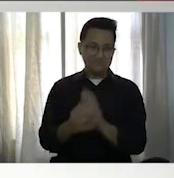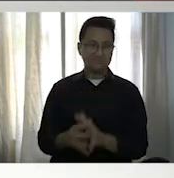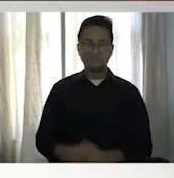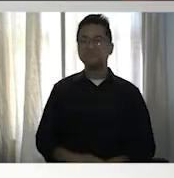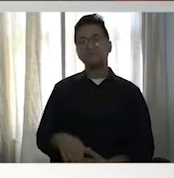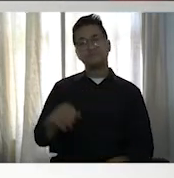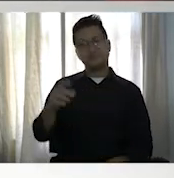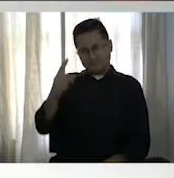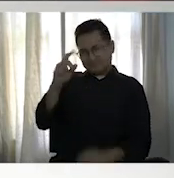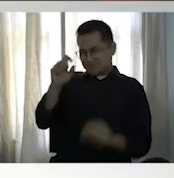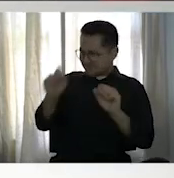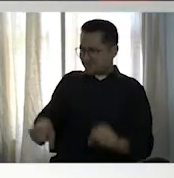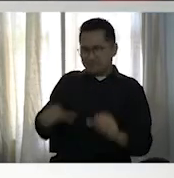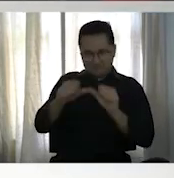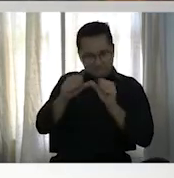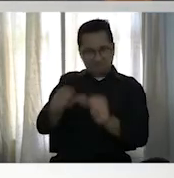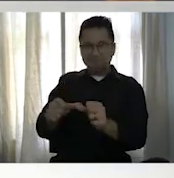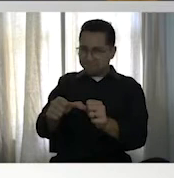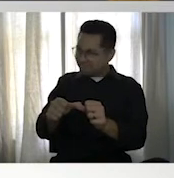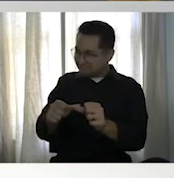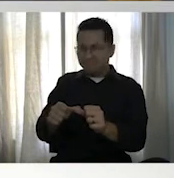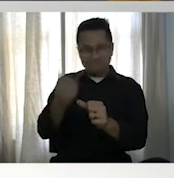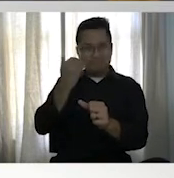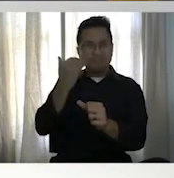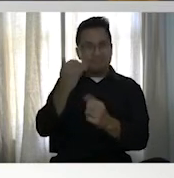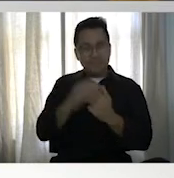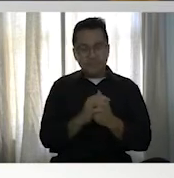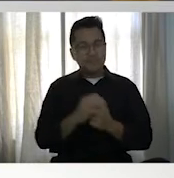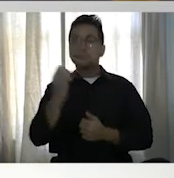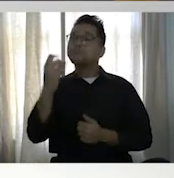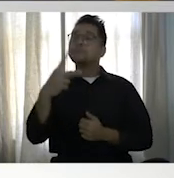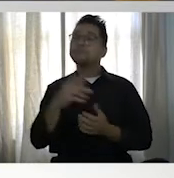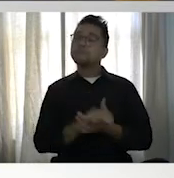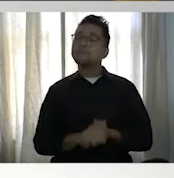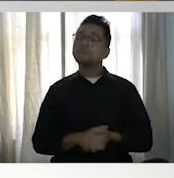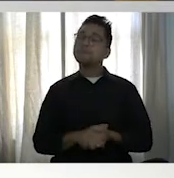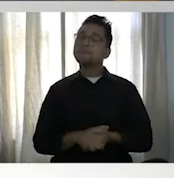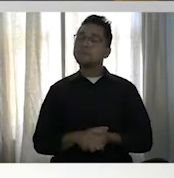I know we can do this. Okay.